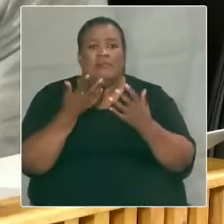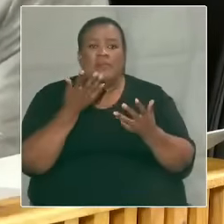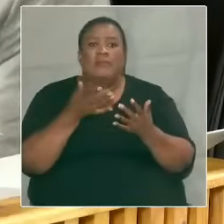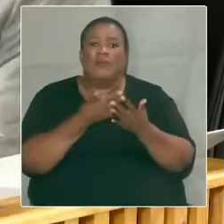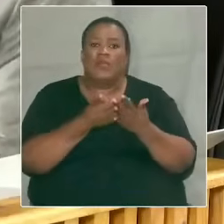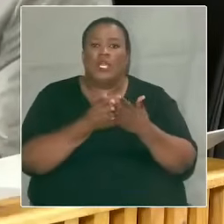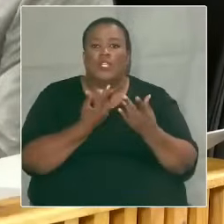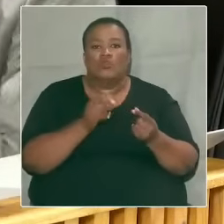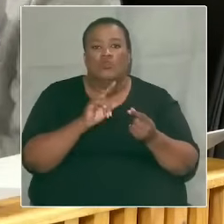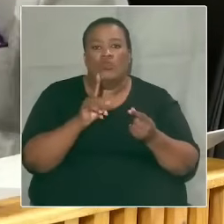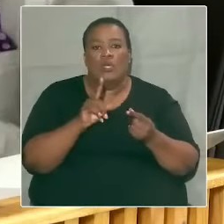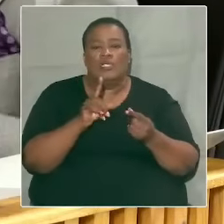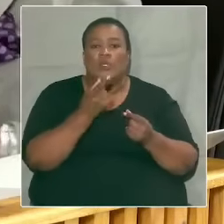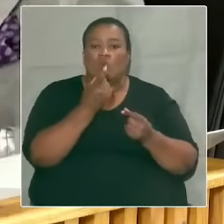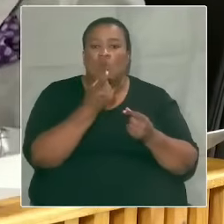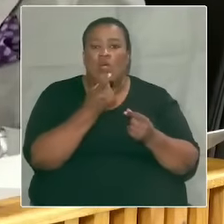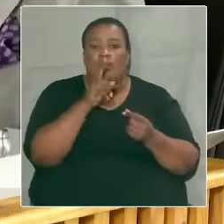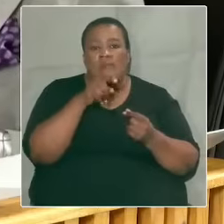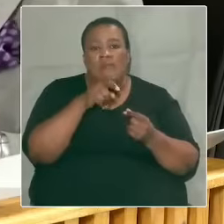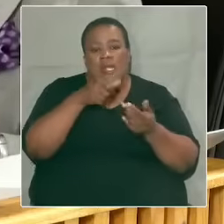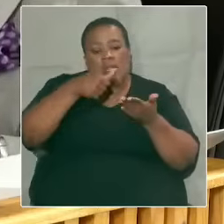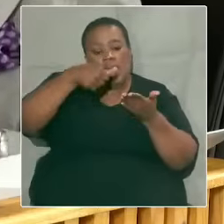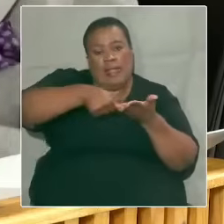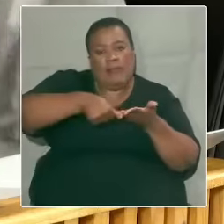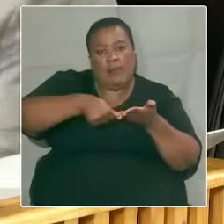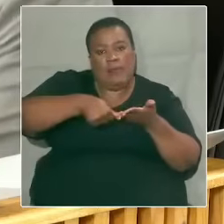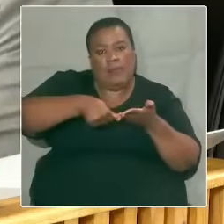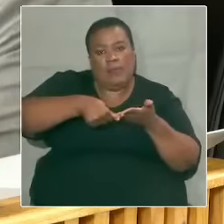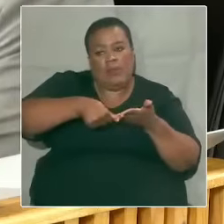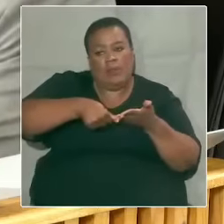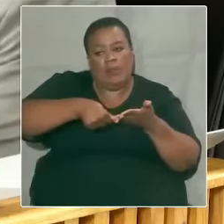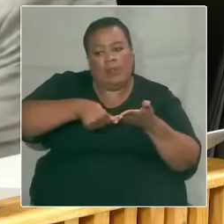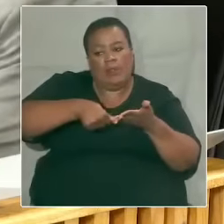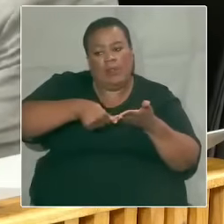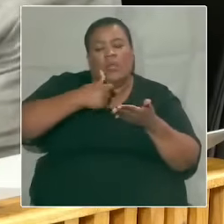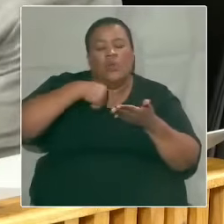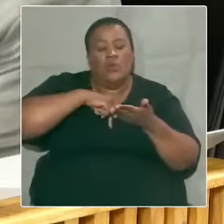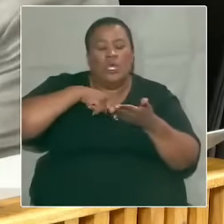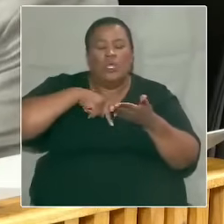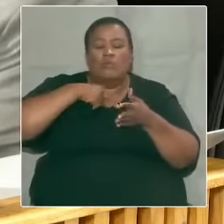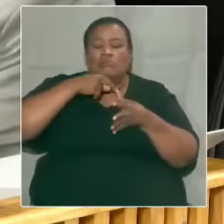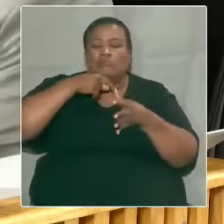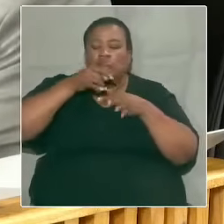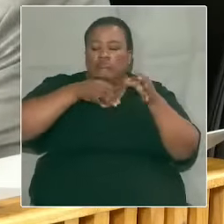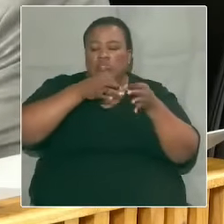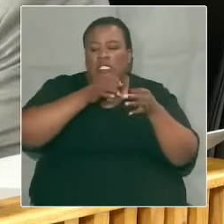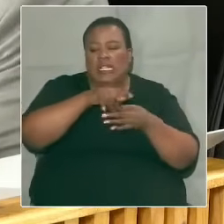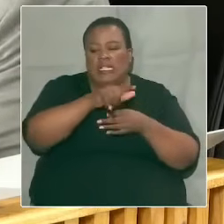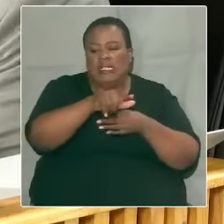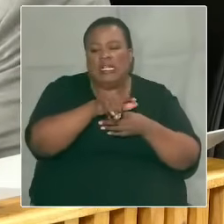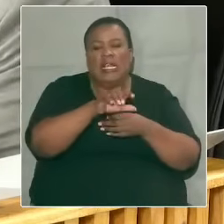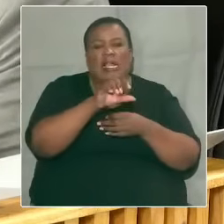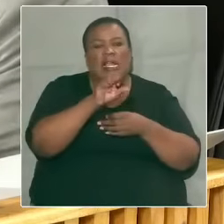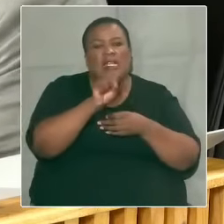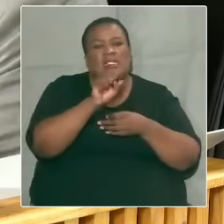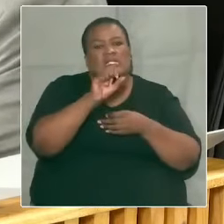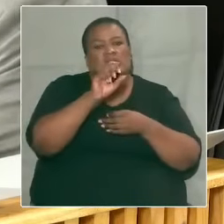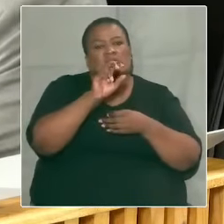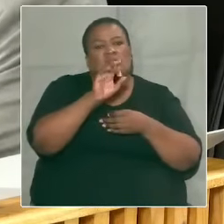the one should be labeled as, but I mean we'll address that probably SFM